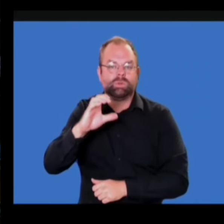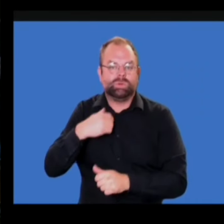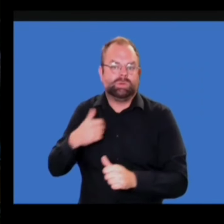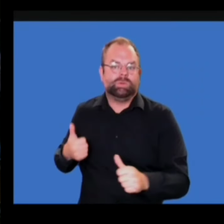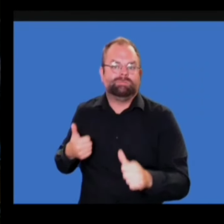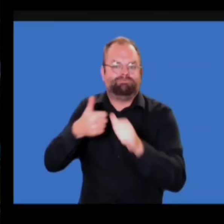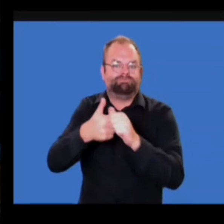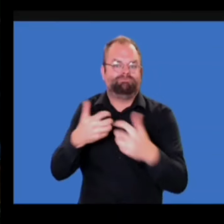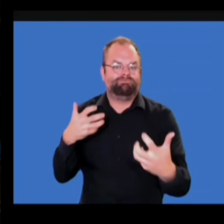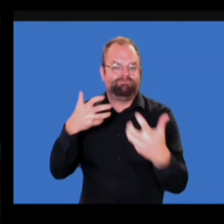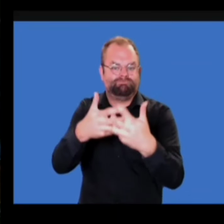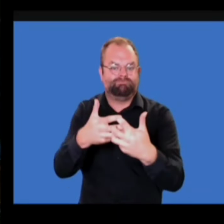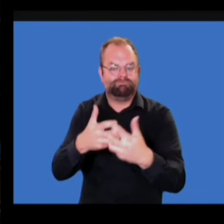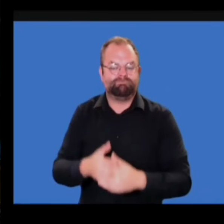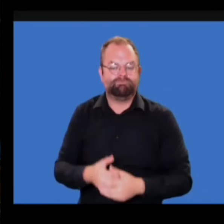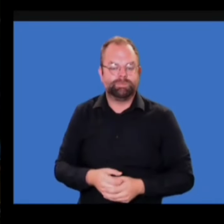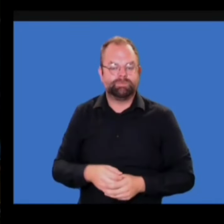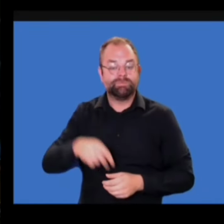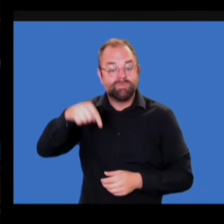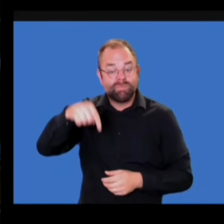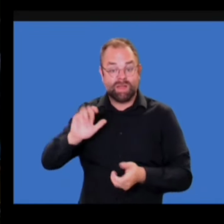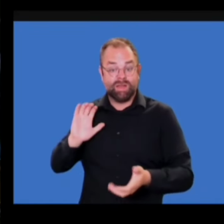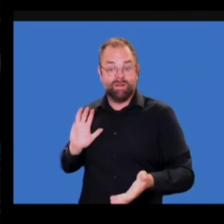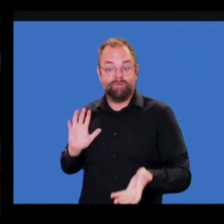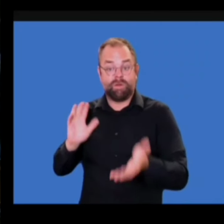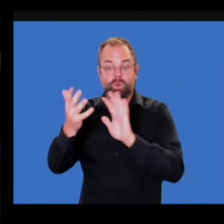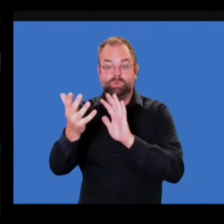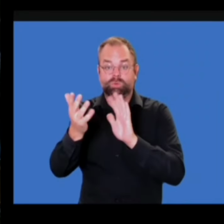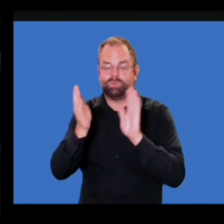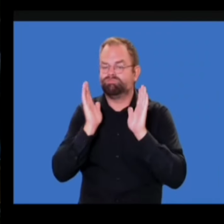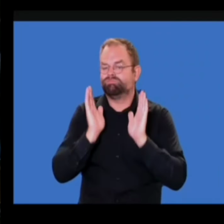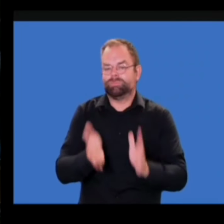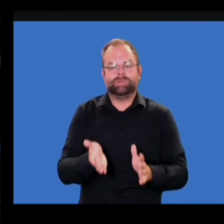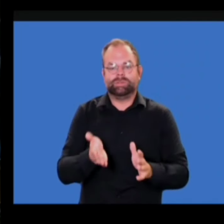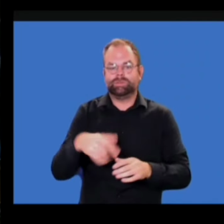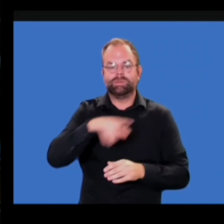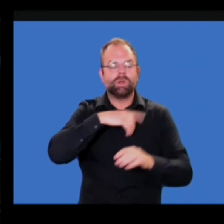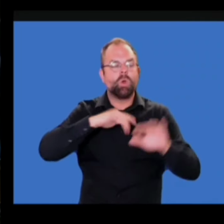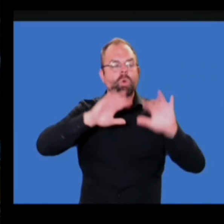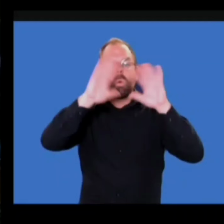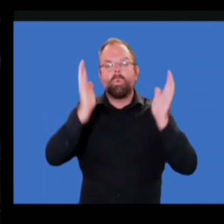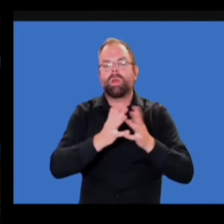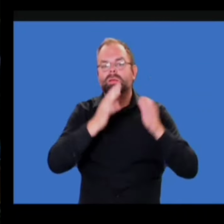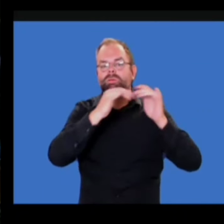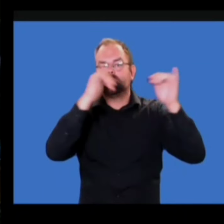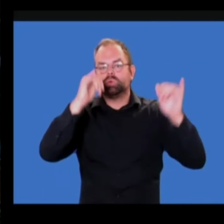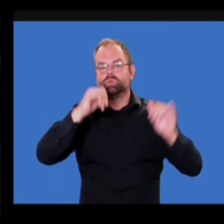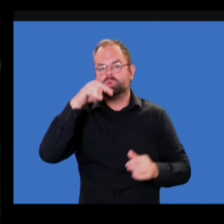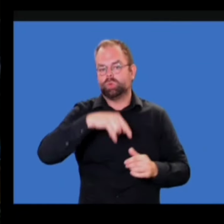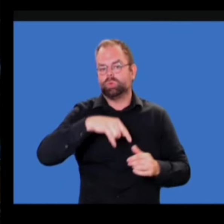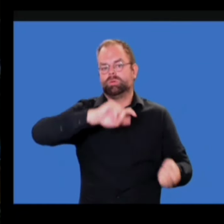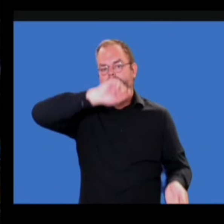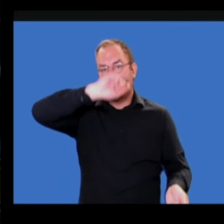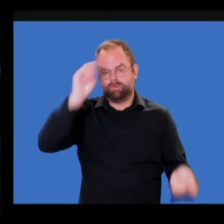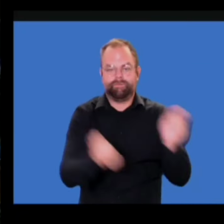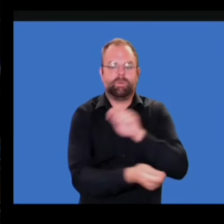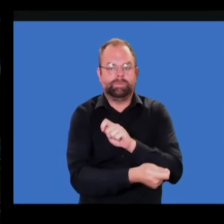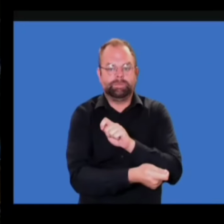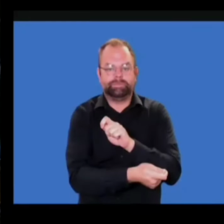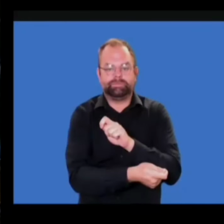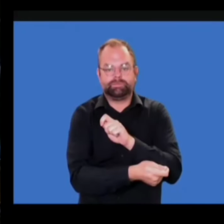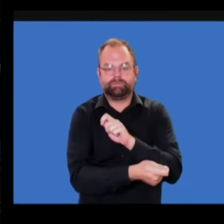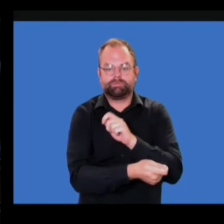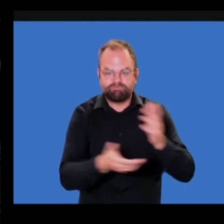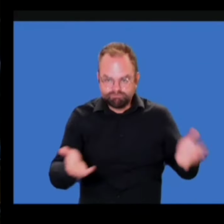This summit, as a platform for global dialogue and cooperation, provides a unique opportunity